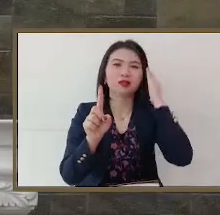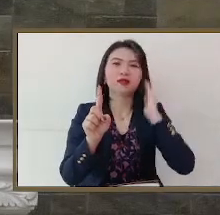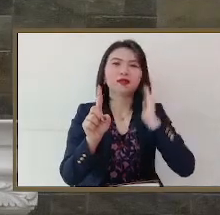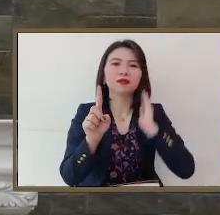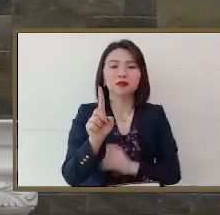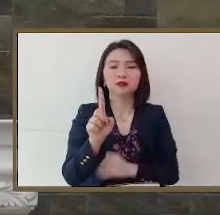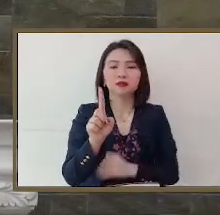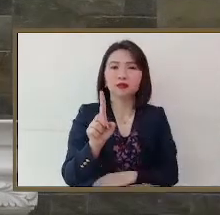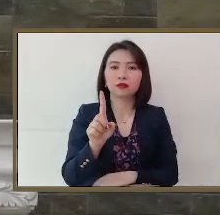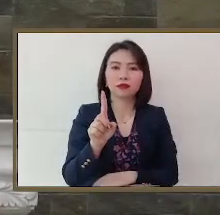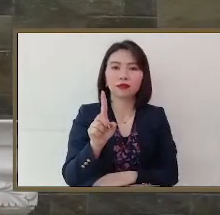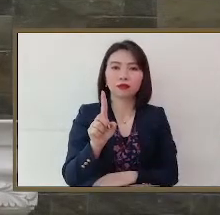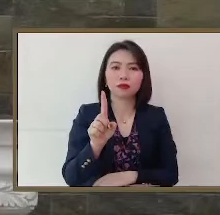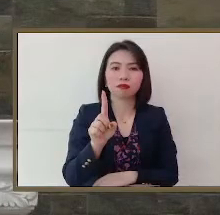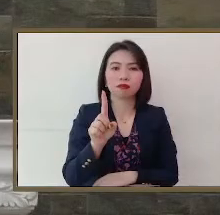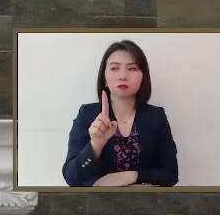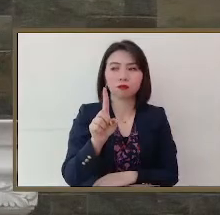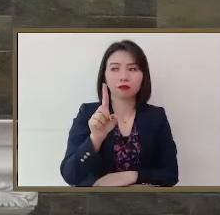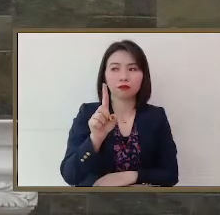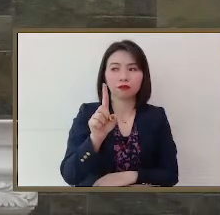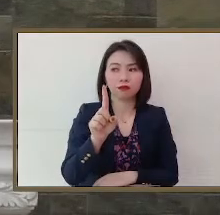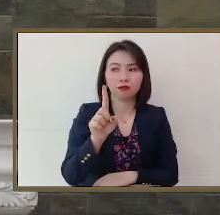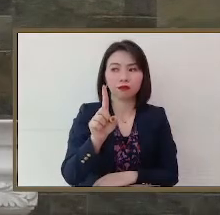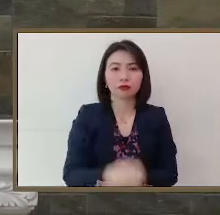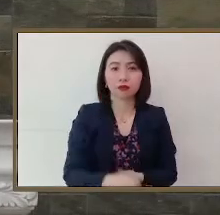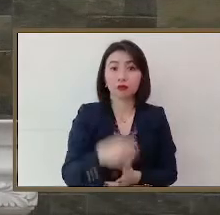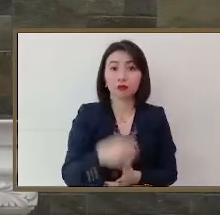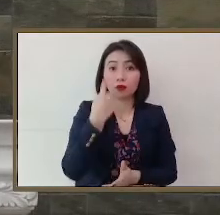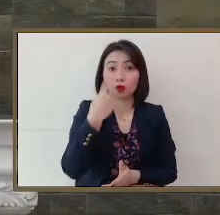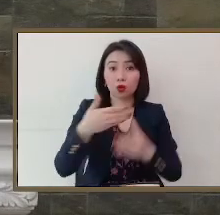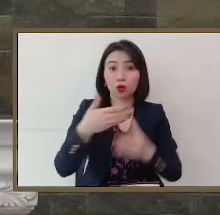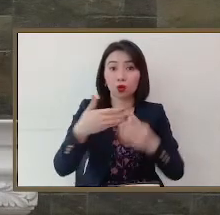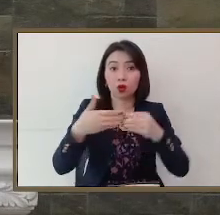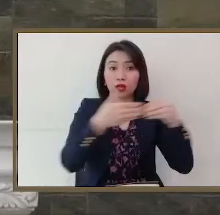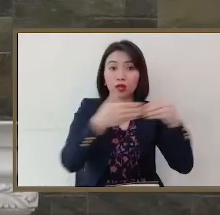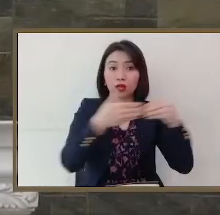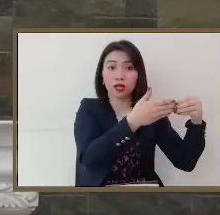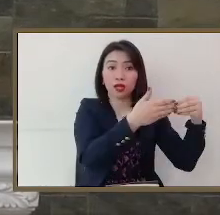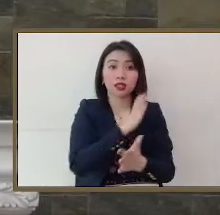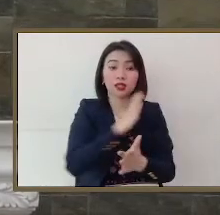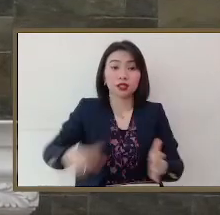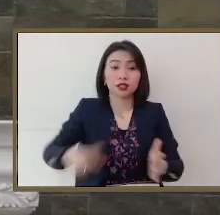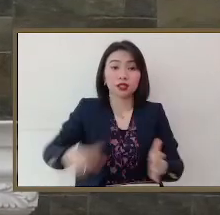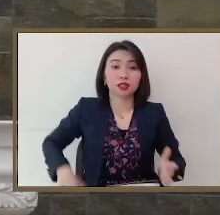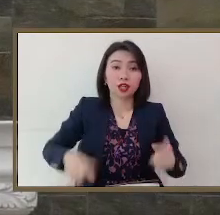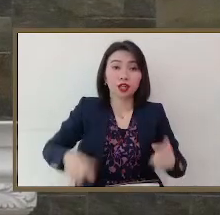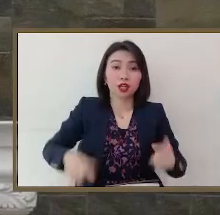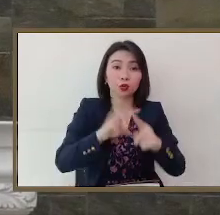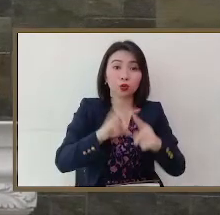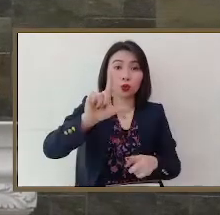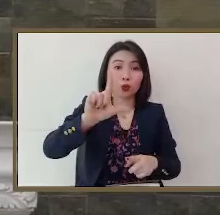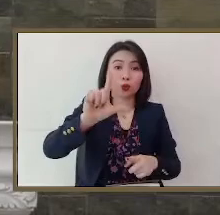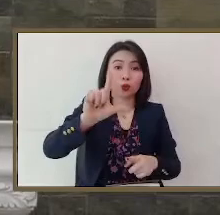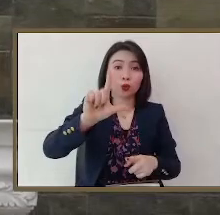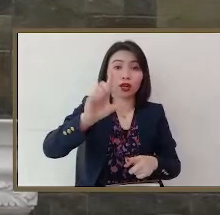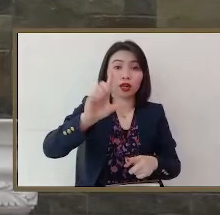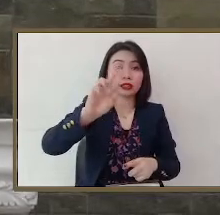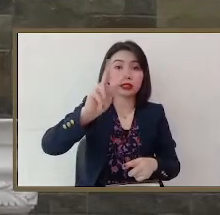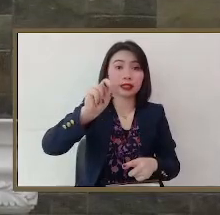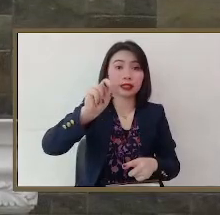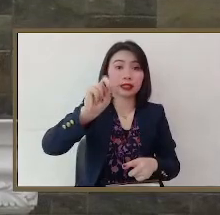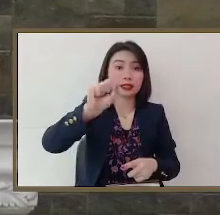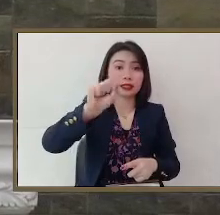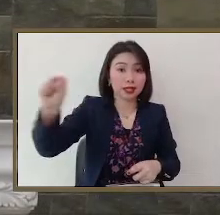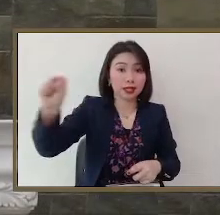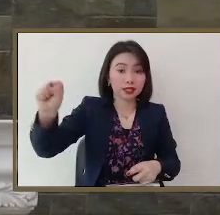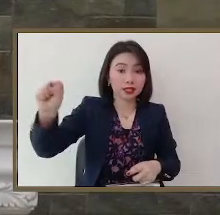be tempted of the devil. Who led the Lord Jesus Christ into the wilderness to be tempted? The Spirit. It is